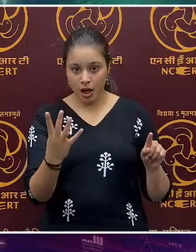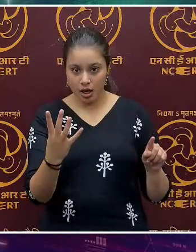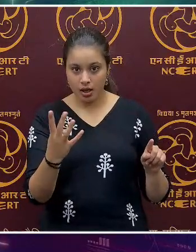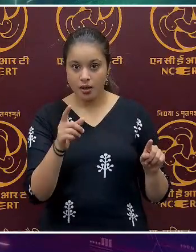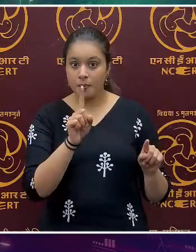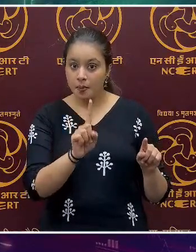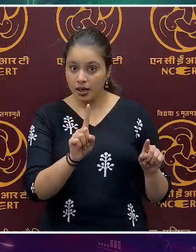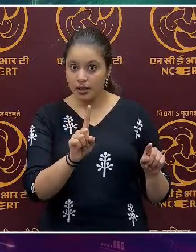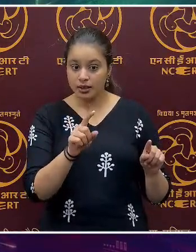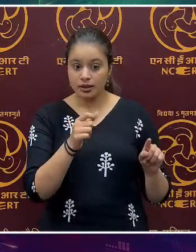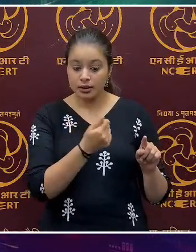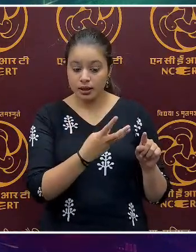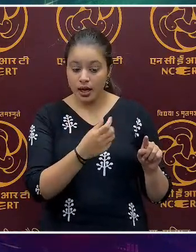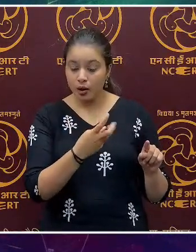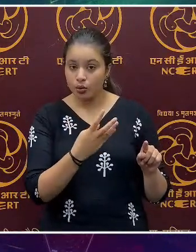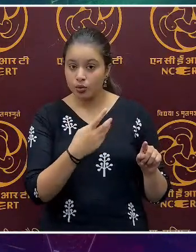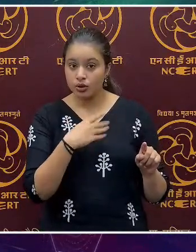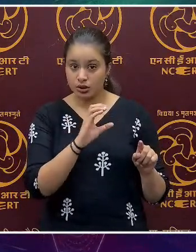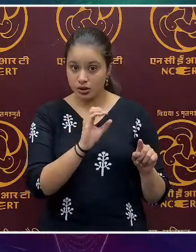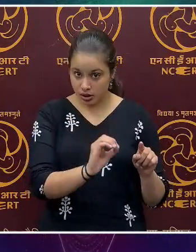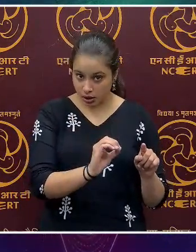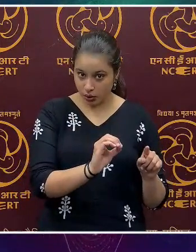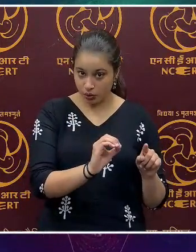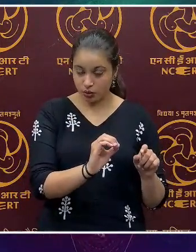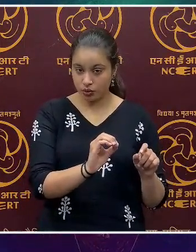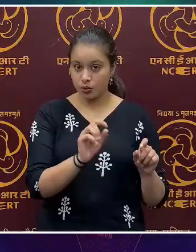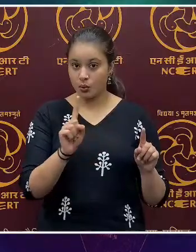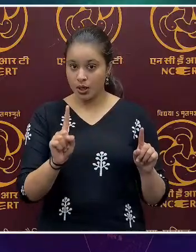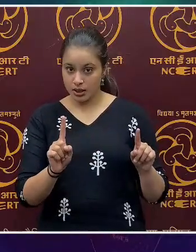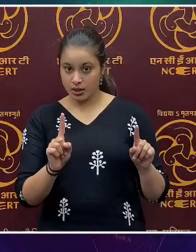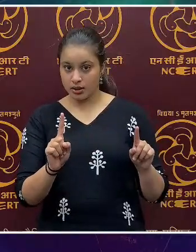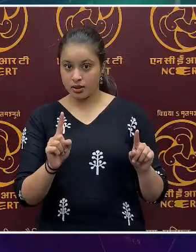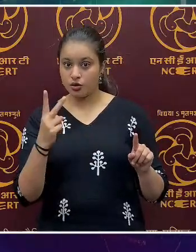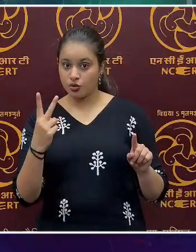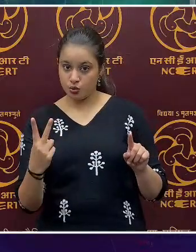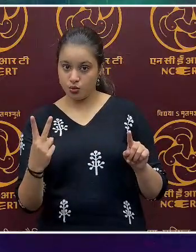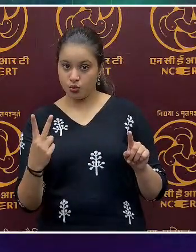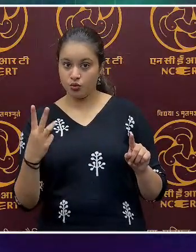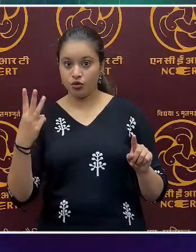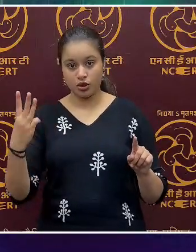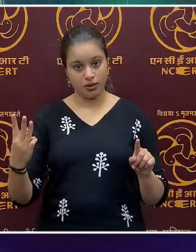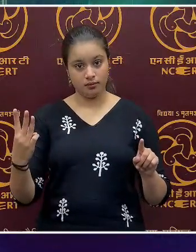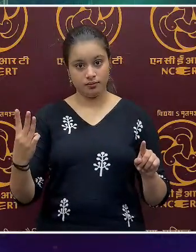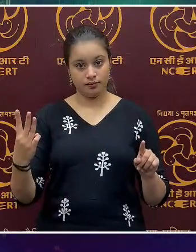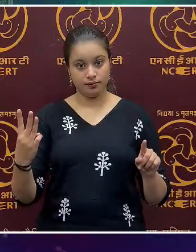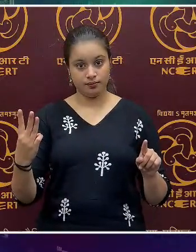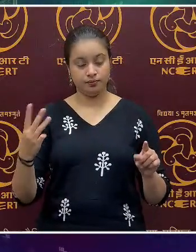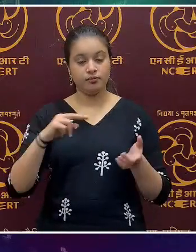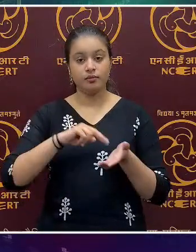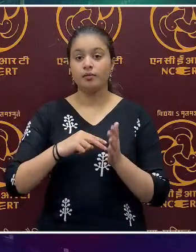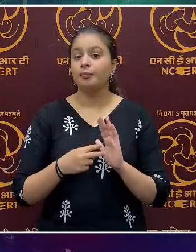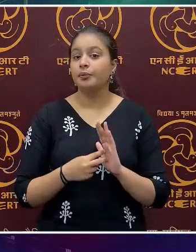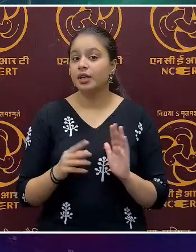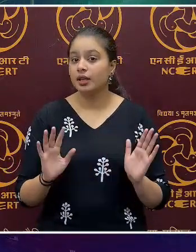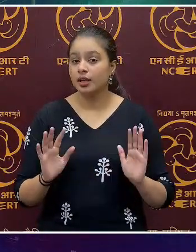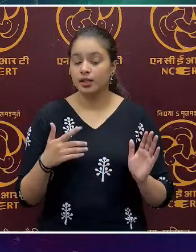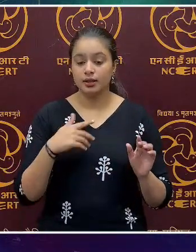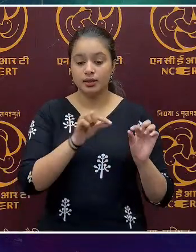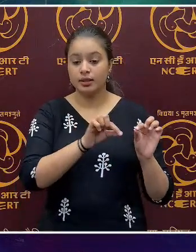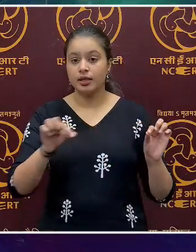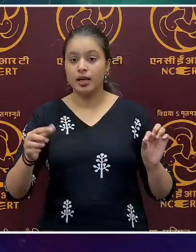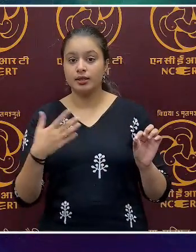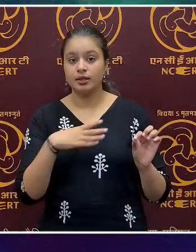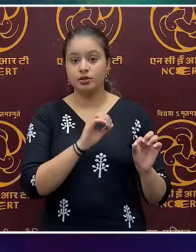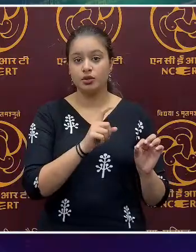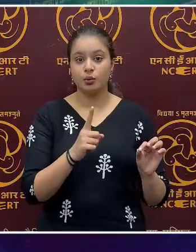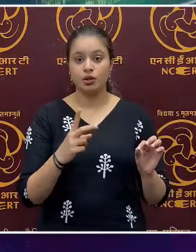but in array we count length as 0, 1, 2, 3. It means the length is 0,